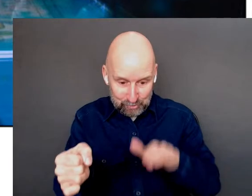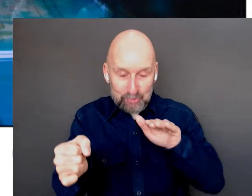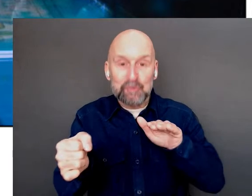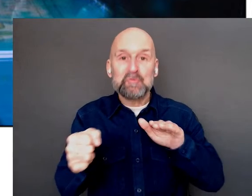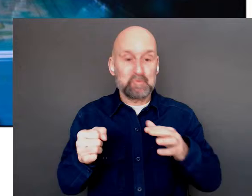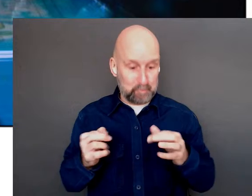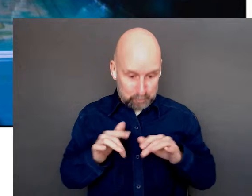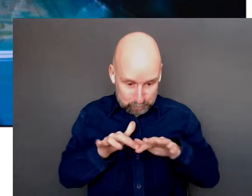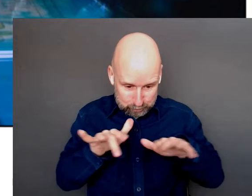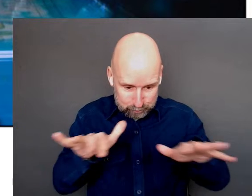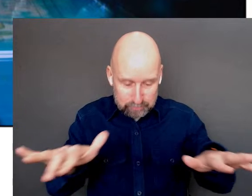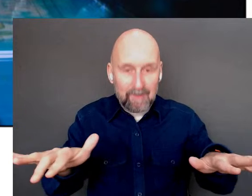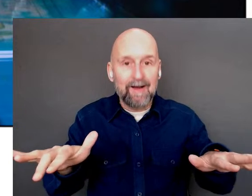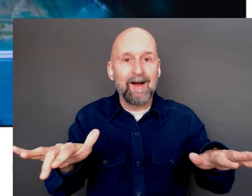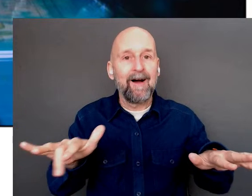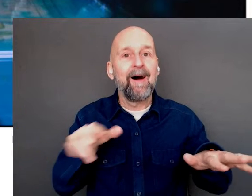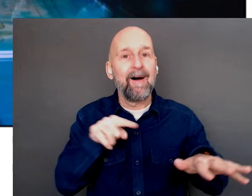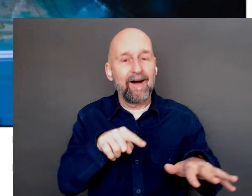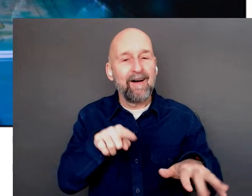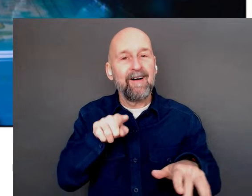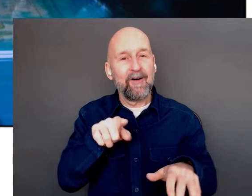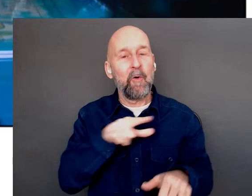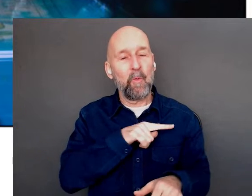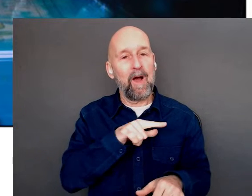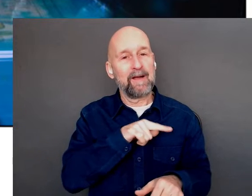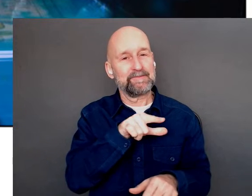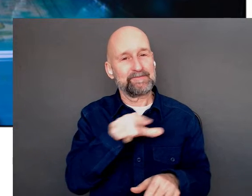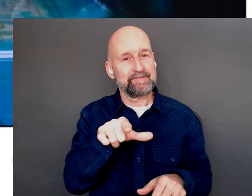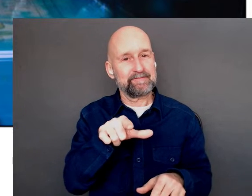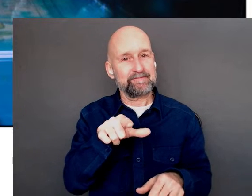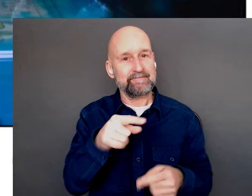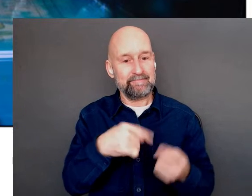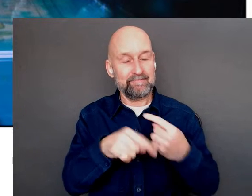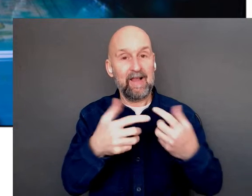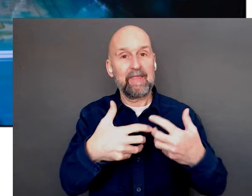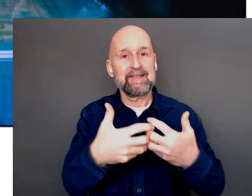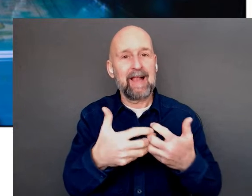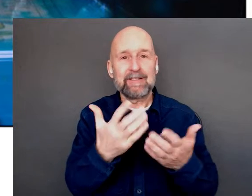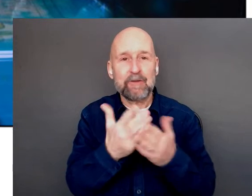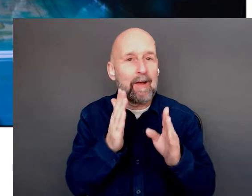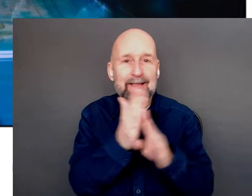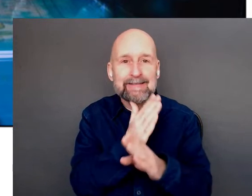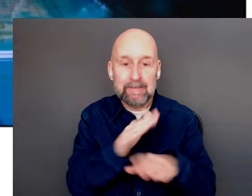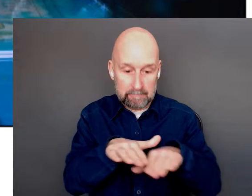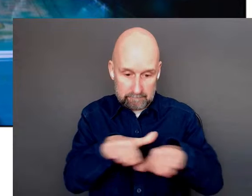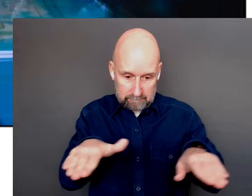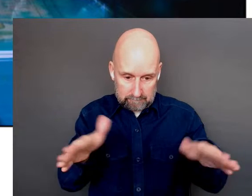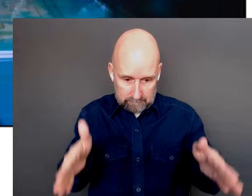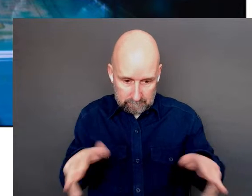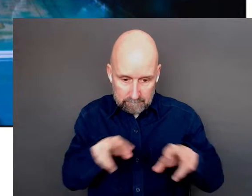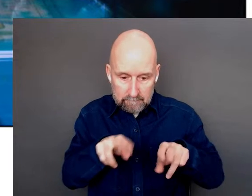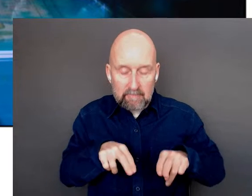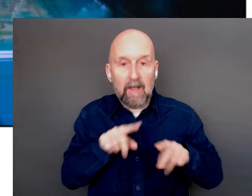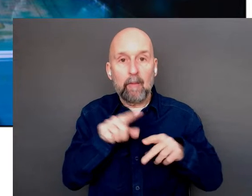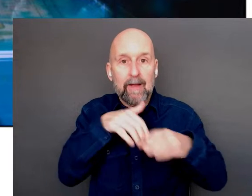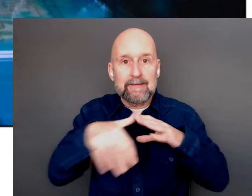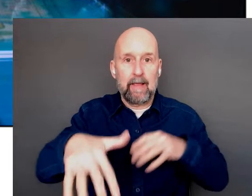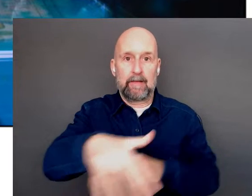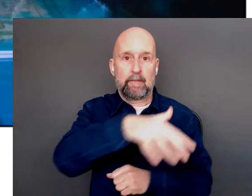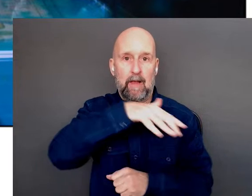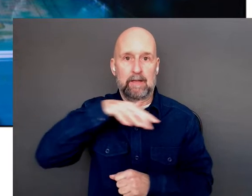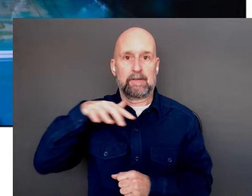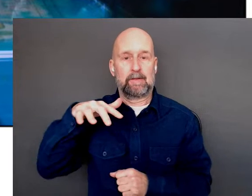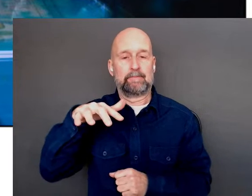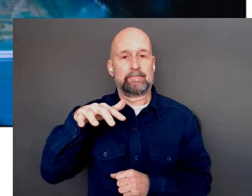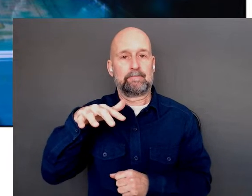back to this idea, trying to, well, the technology is not that hidden, but it's part of the space itself, and it adapts itself